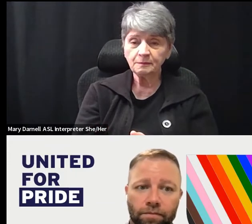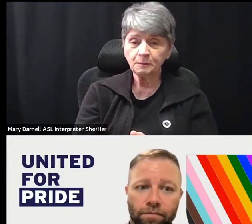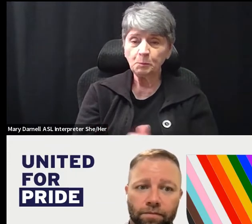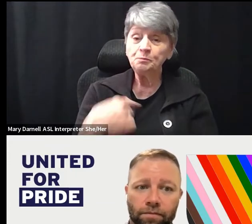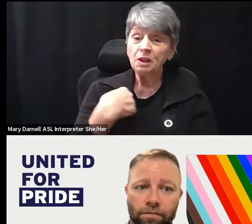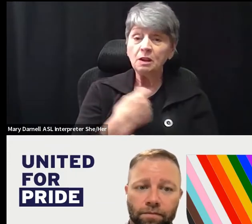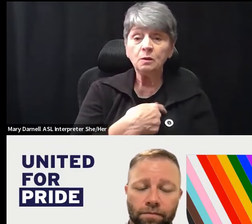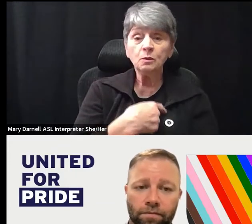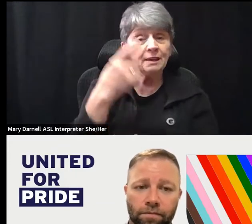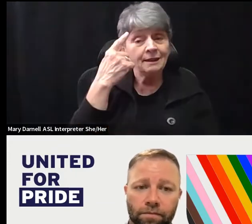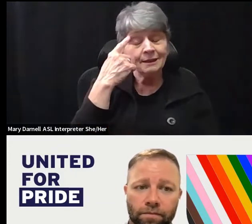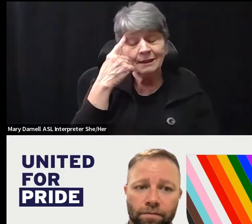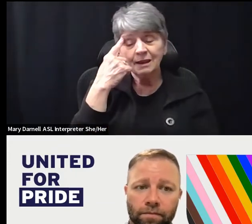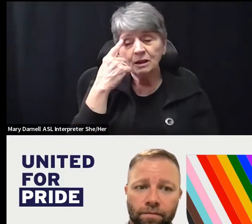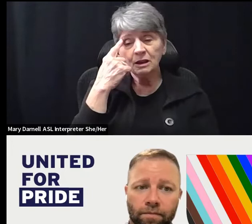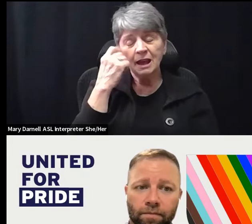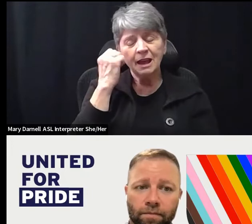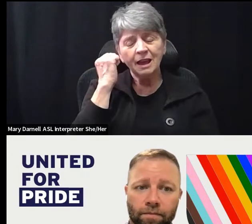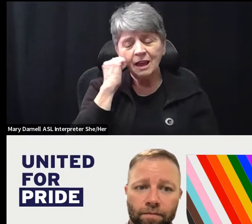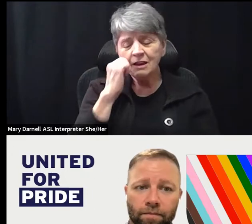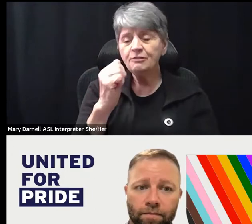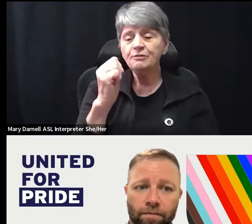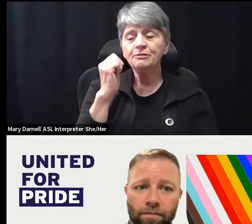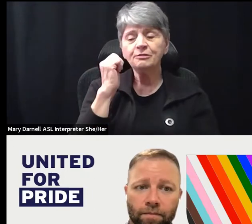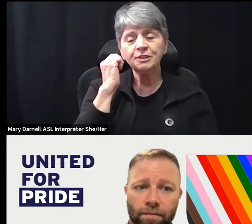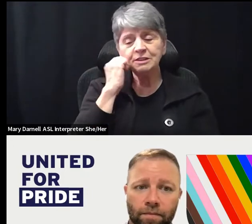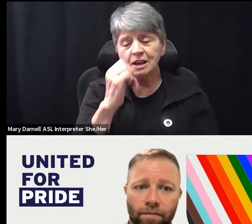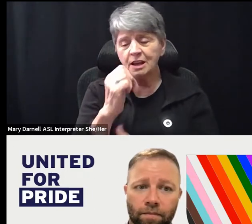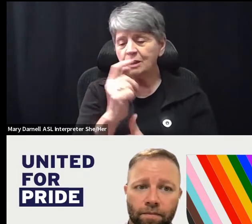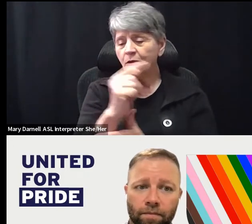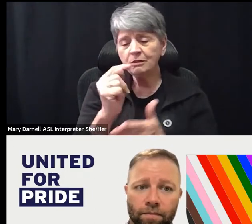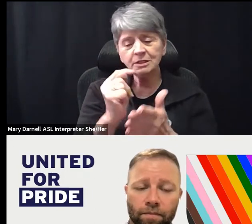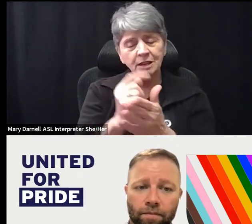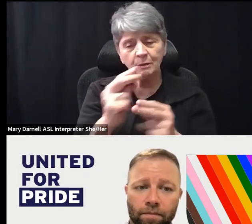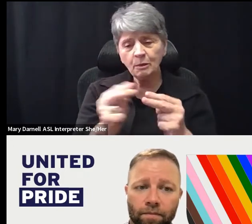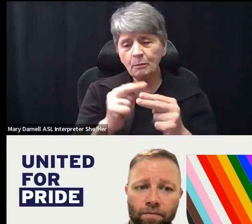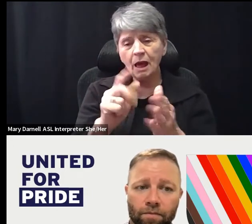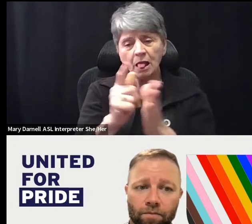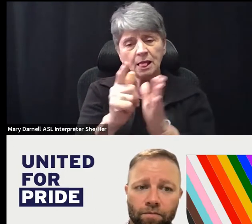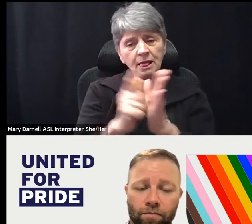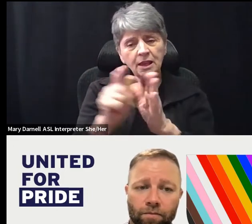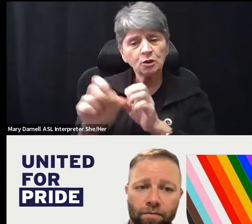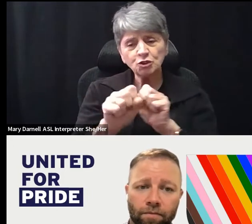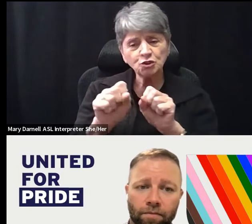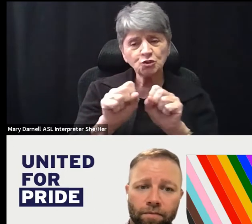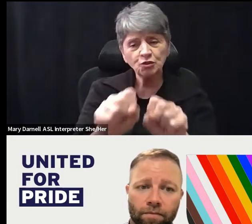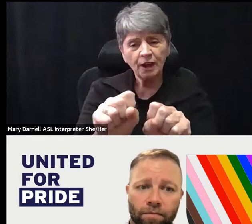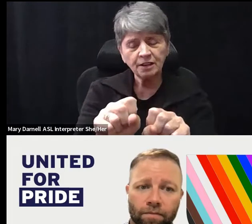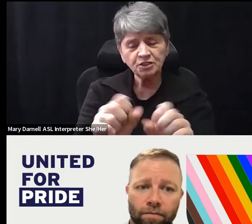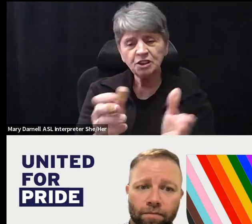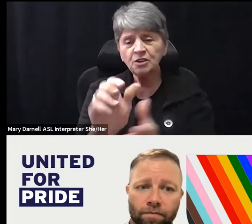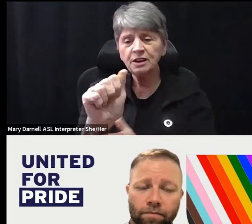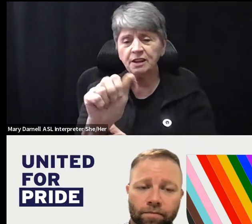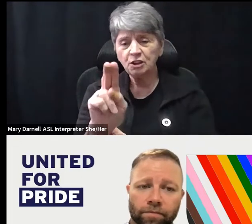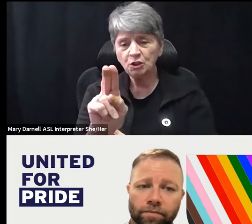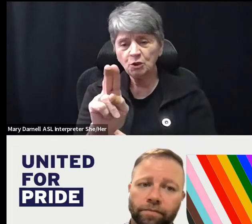every day, all the time, about legal strategy here at AU and what kinds of cases and what kinds